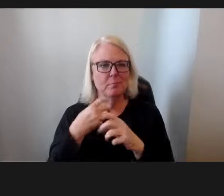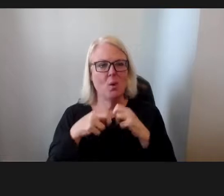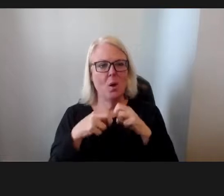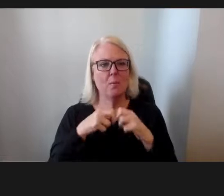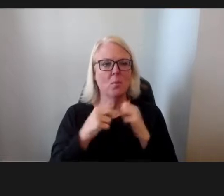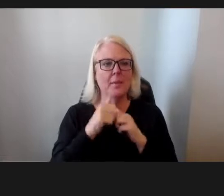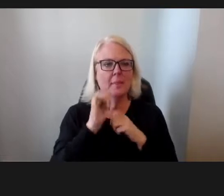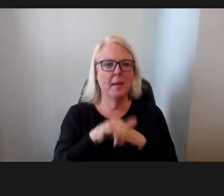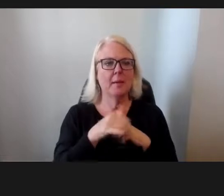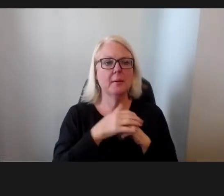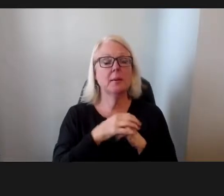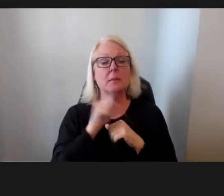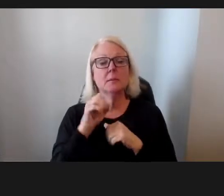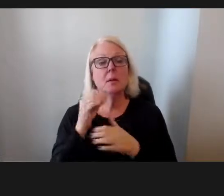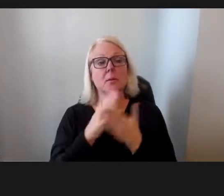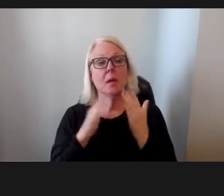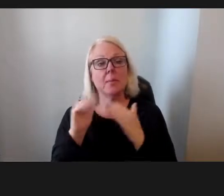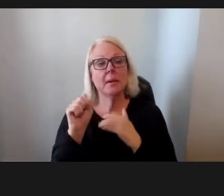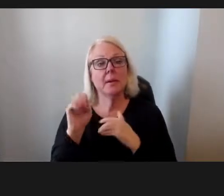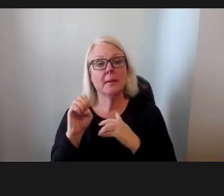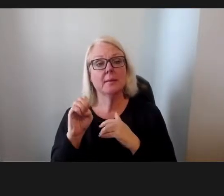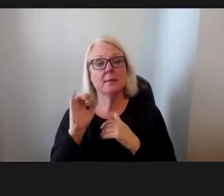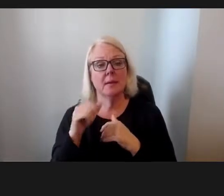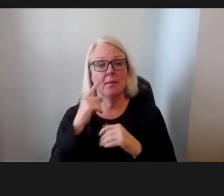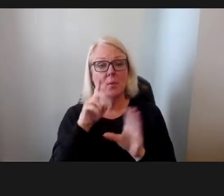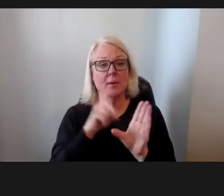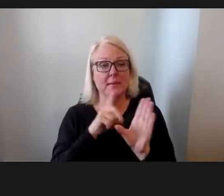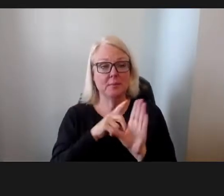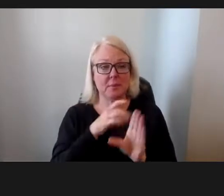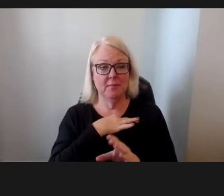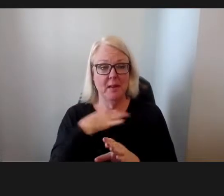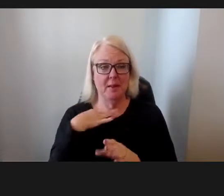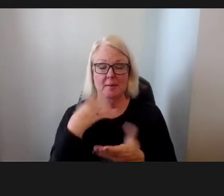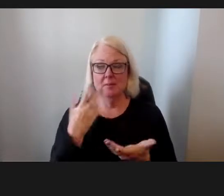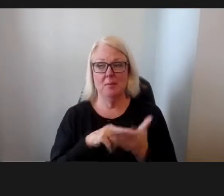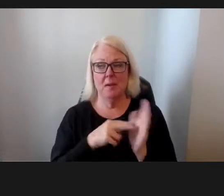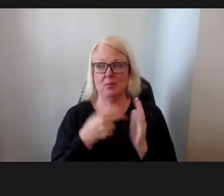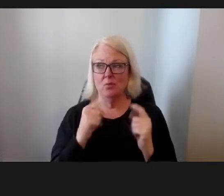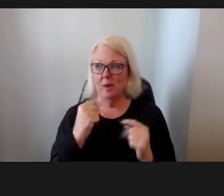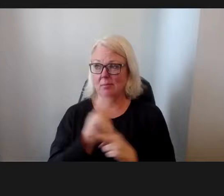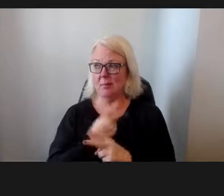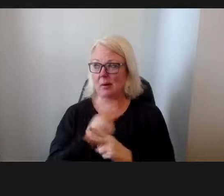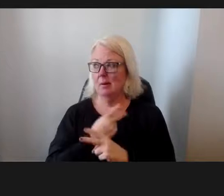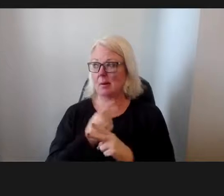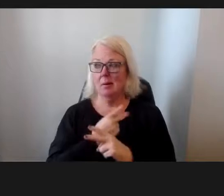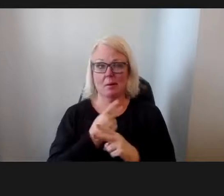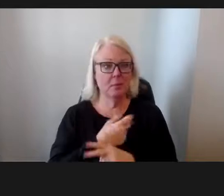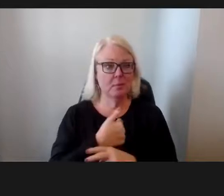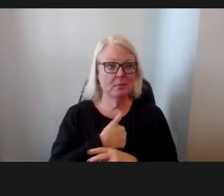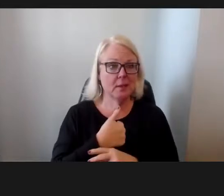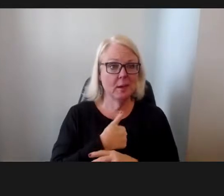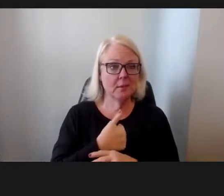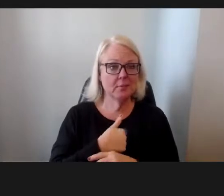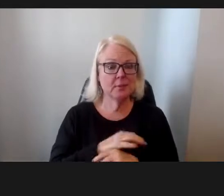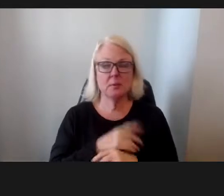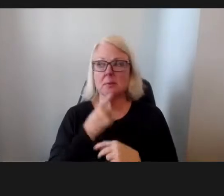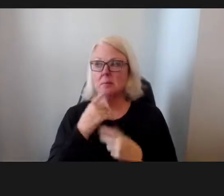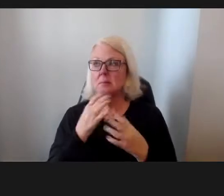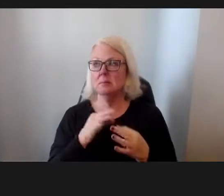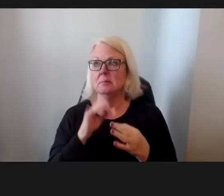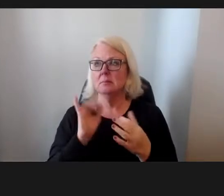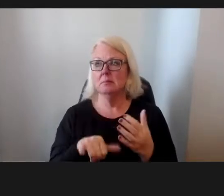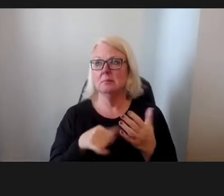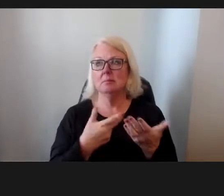And in some cases, for disabled faculty, it means just trying to figure it out for themselves, deciding that that